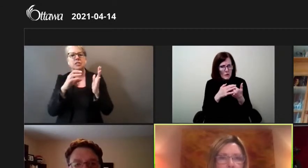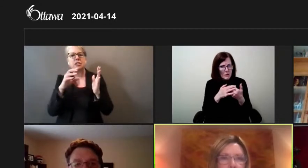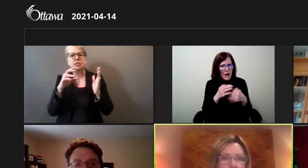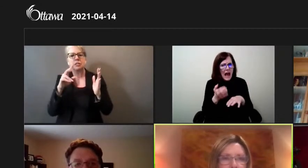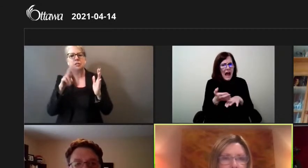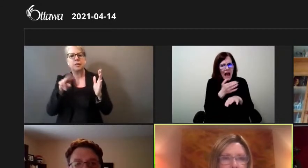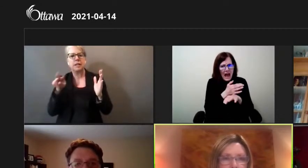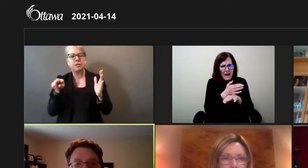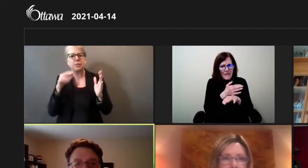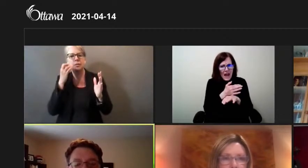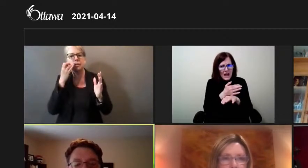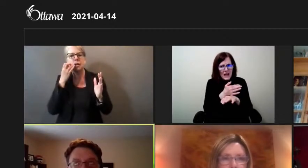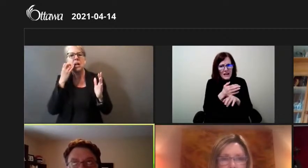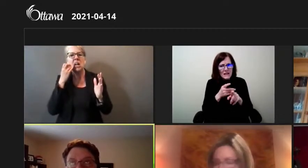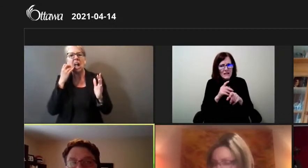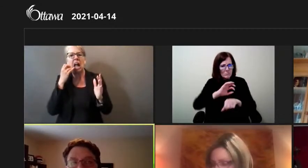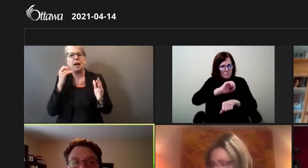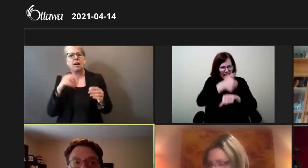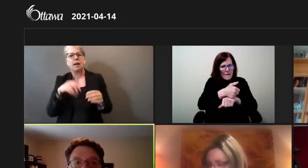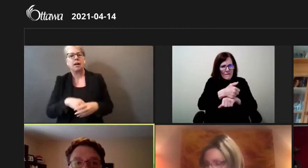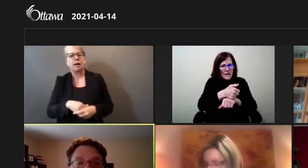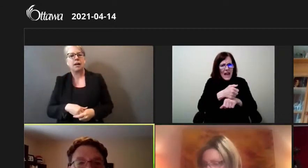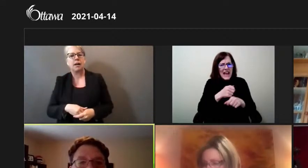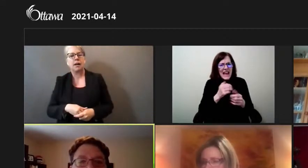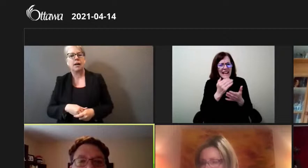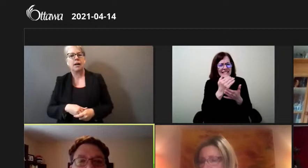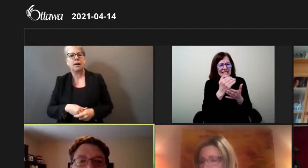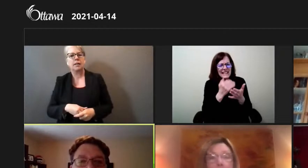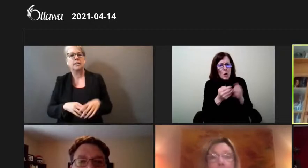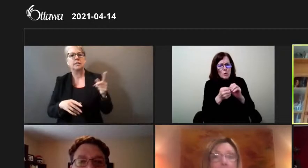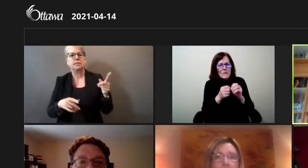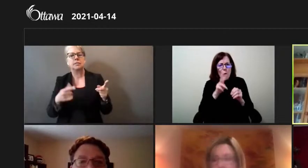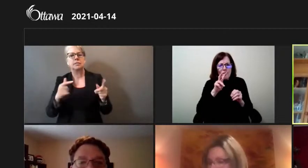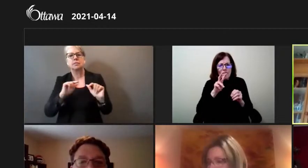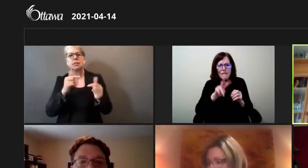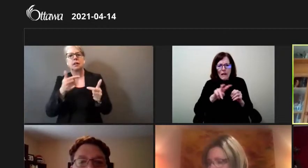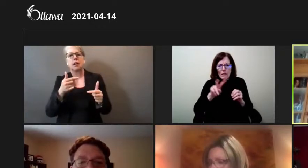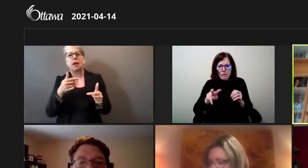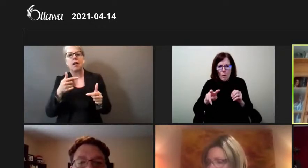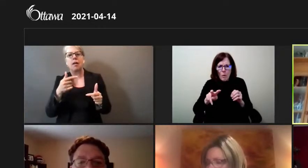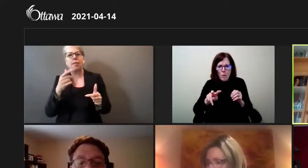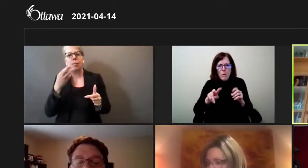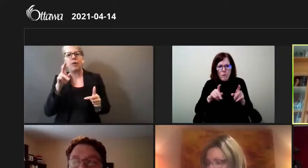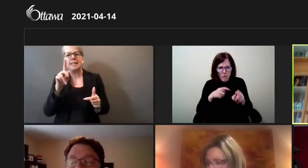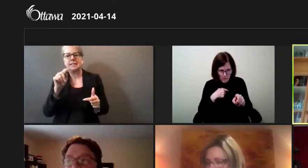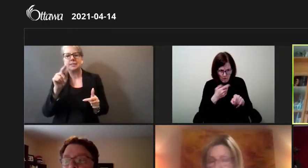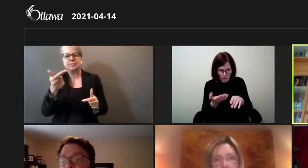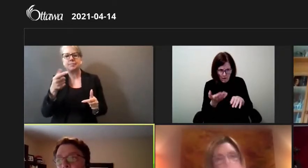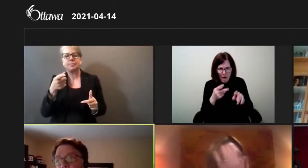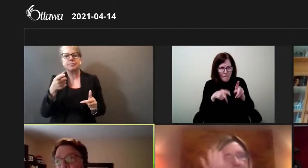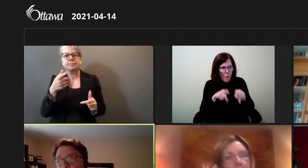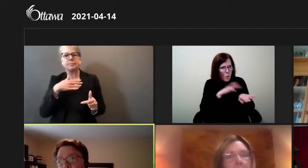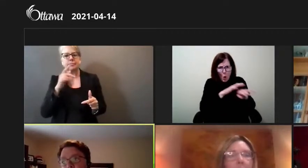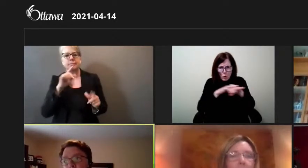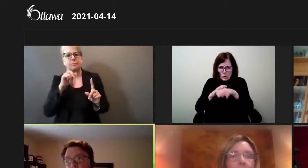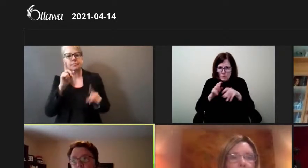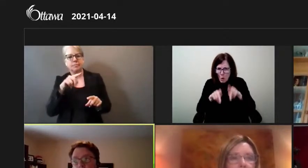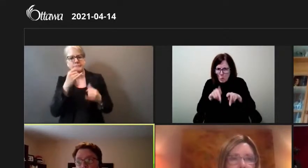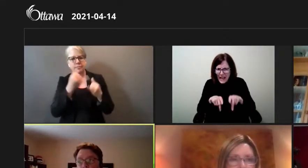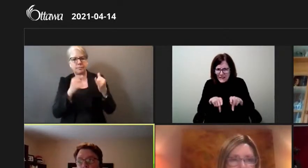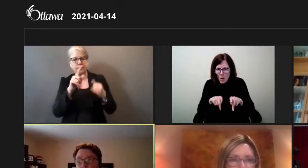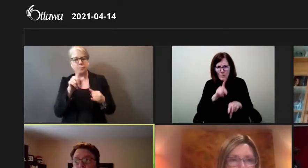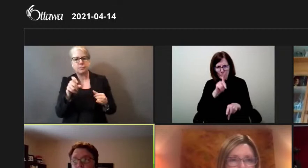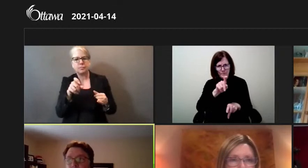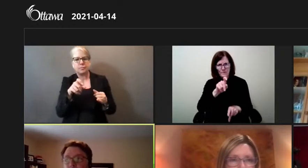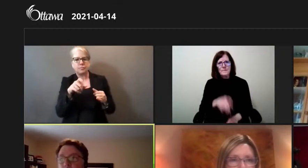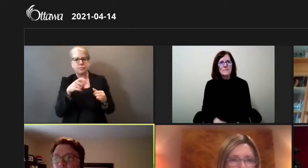If that'll have to be the last question, though, but Brent, over to you. Yeah, no, I think we're